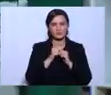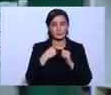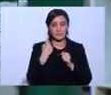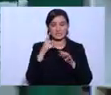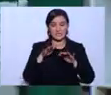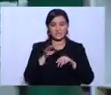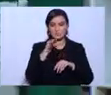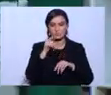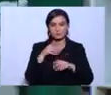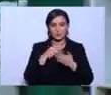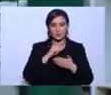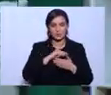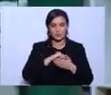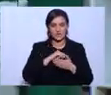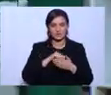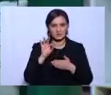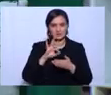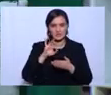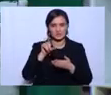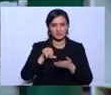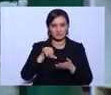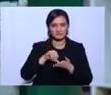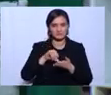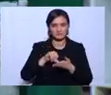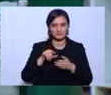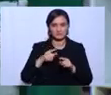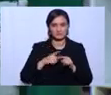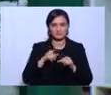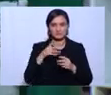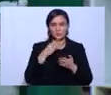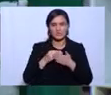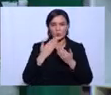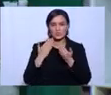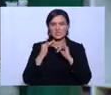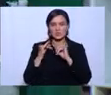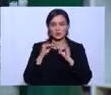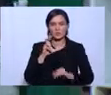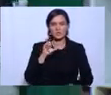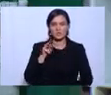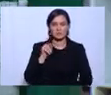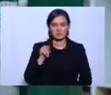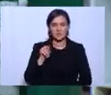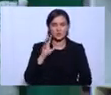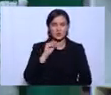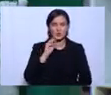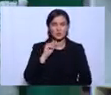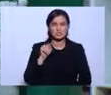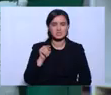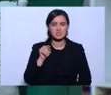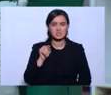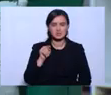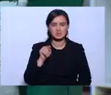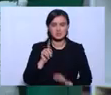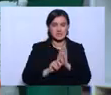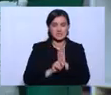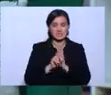developed, and it's something you've already mentioned, is his relationship with Jim. And while he had doubts in the beginning